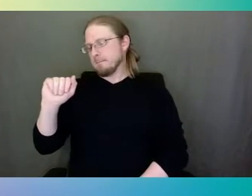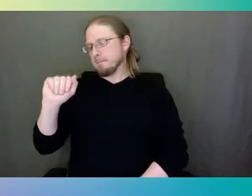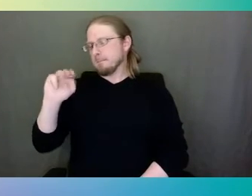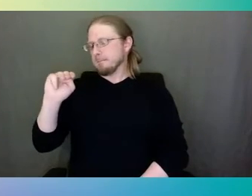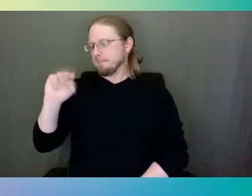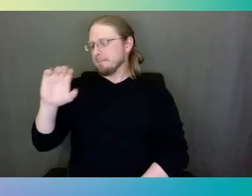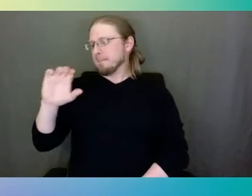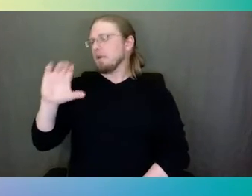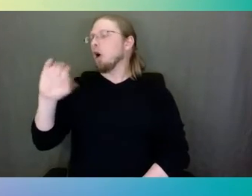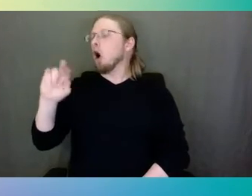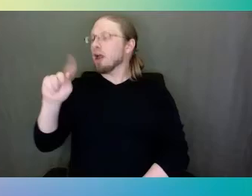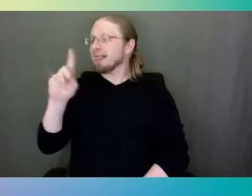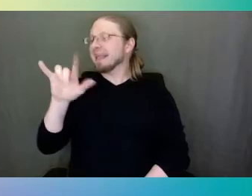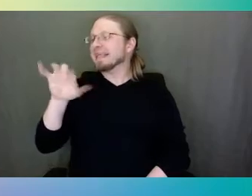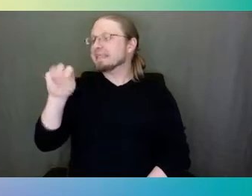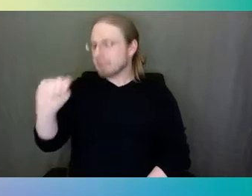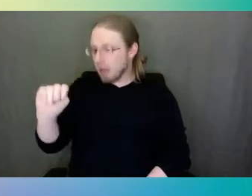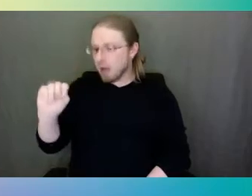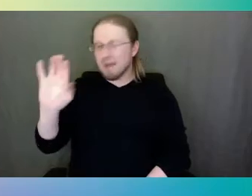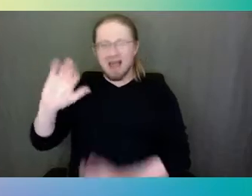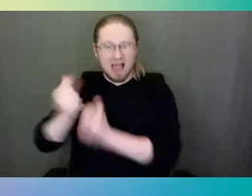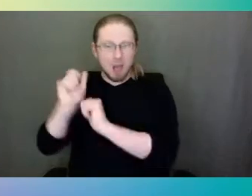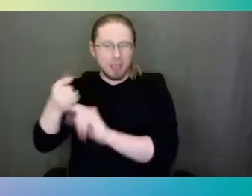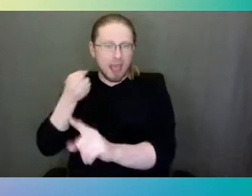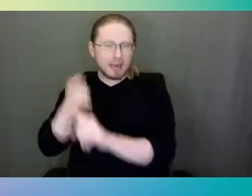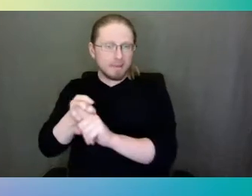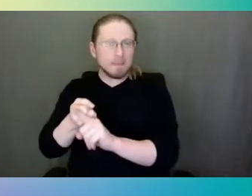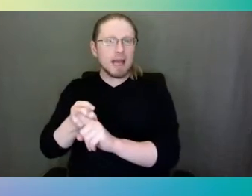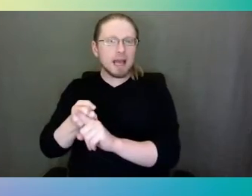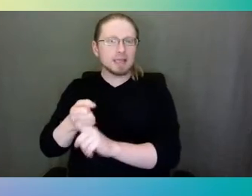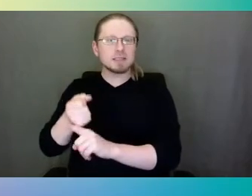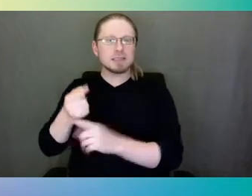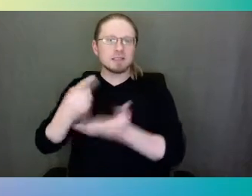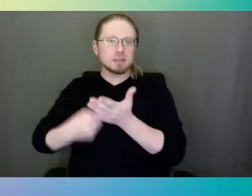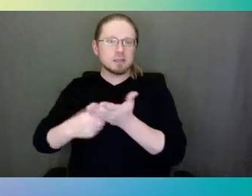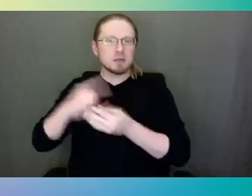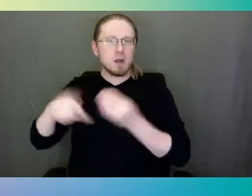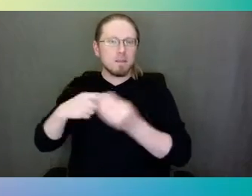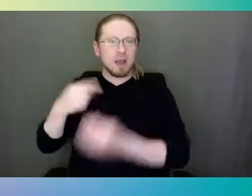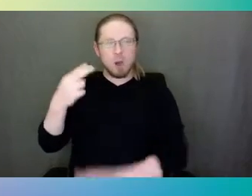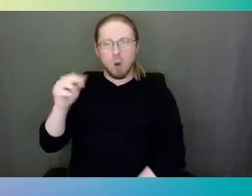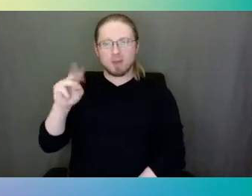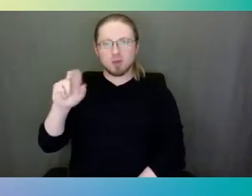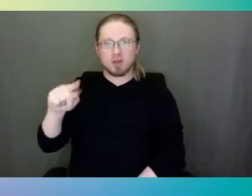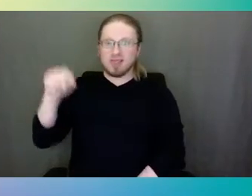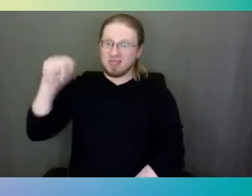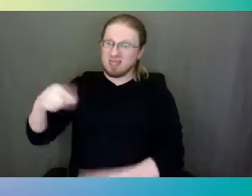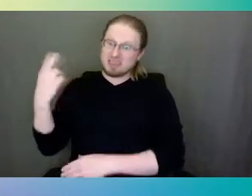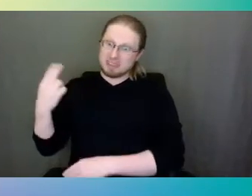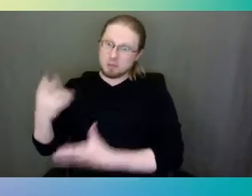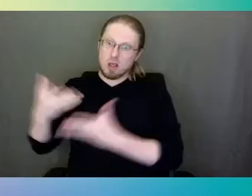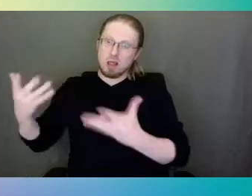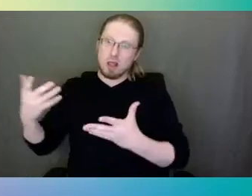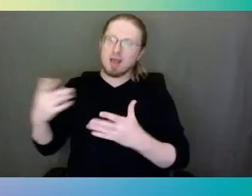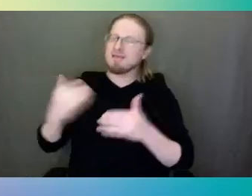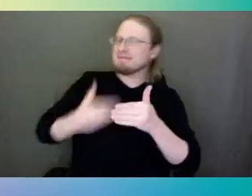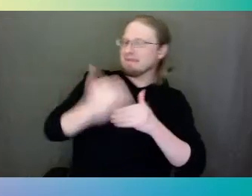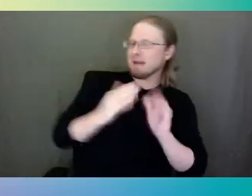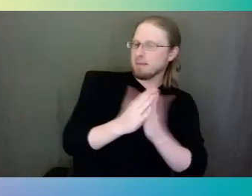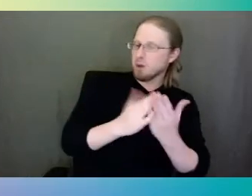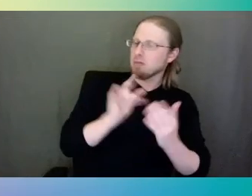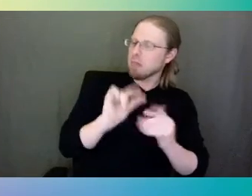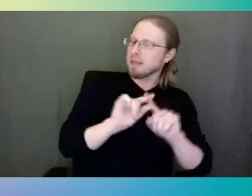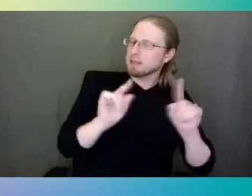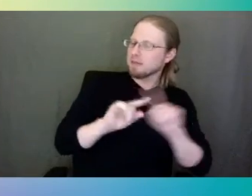the conversation about homosexuality. But there's a lot of history in this book too. The next book is different, but there's a lot of history in this book.